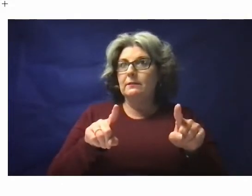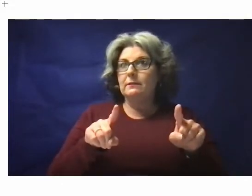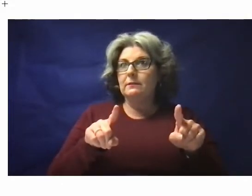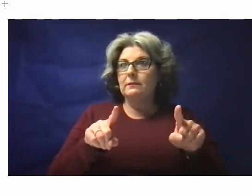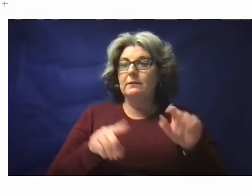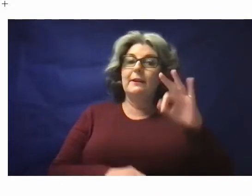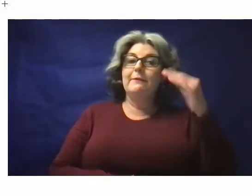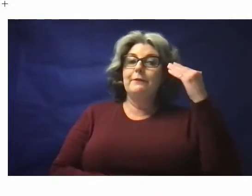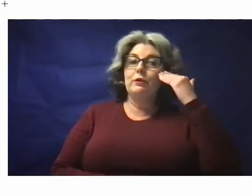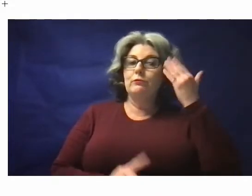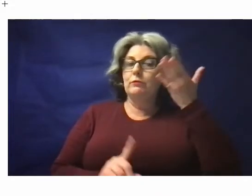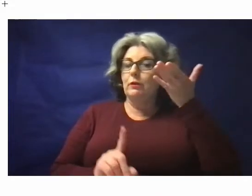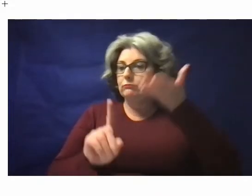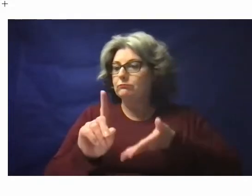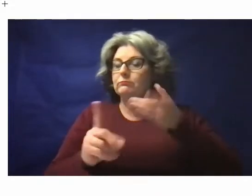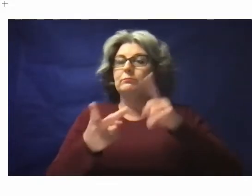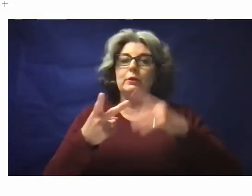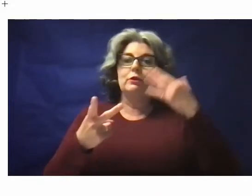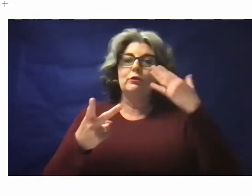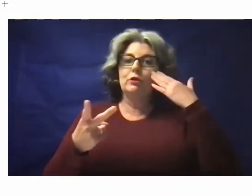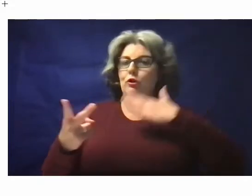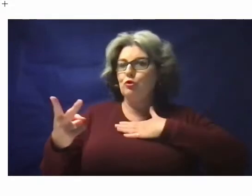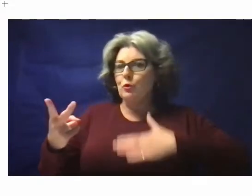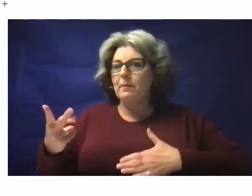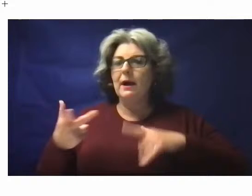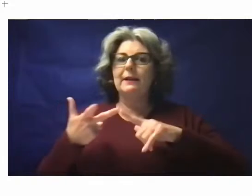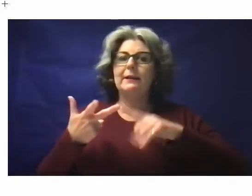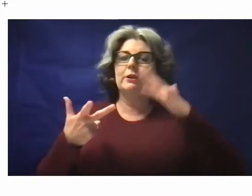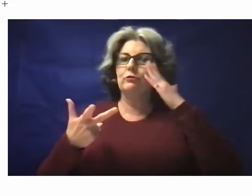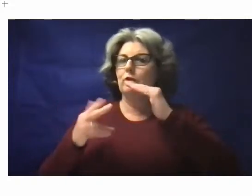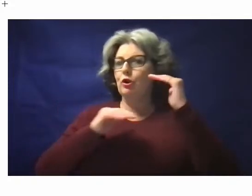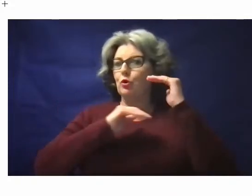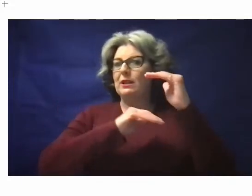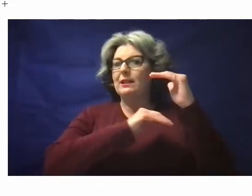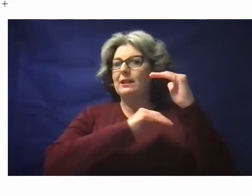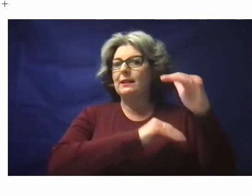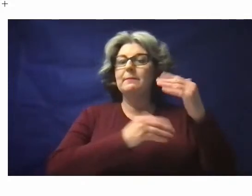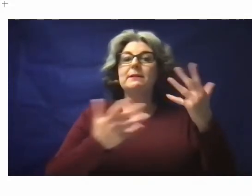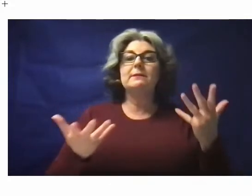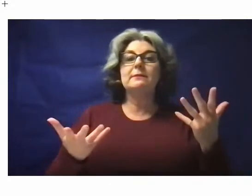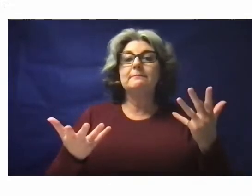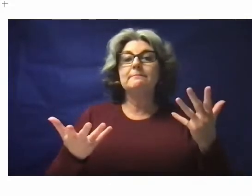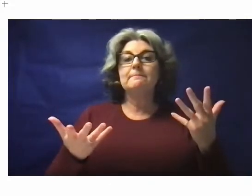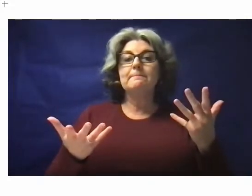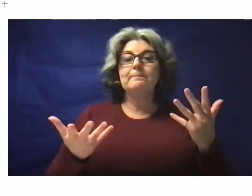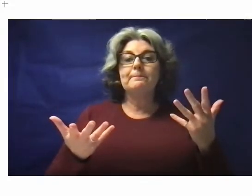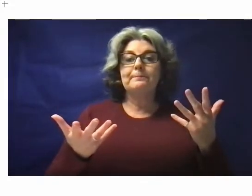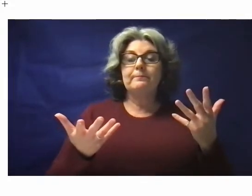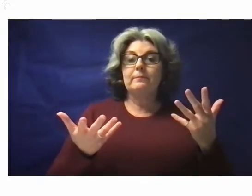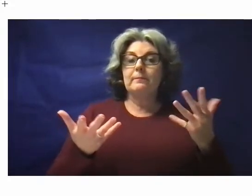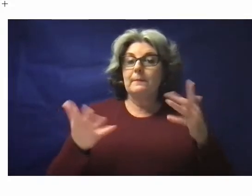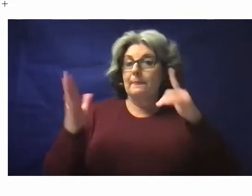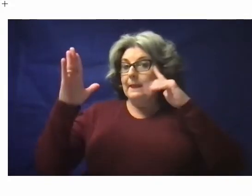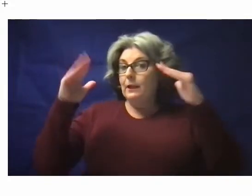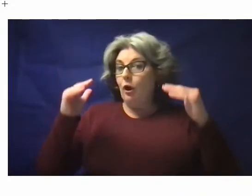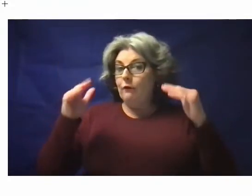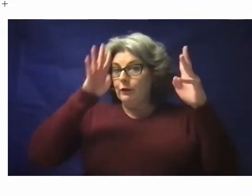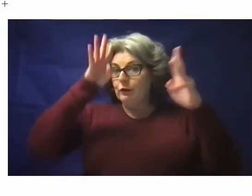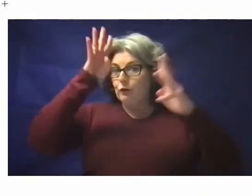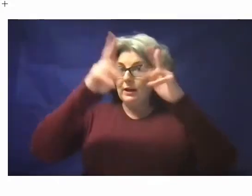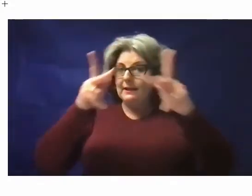you are, you know your body, you know your limitations, then then hopefully there's creative space in there for you